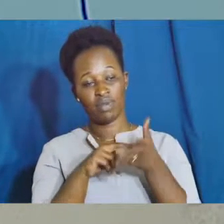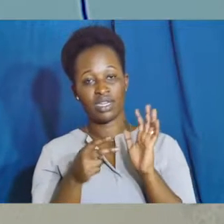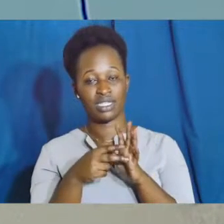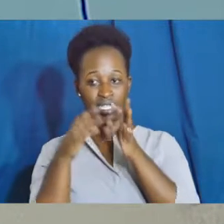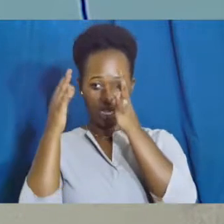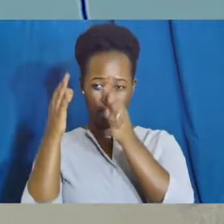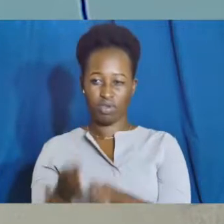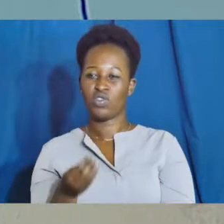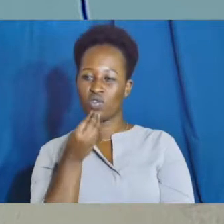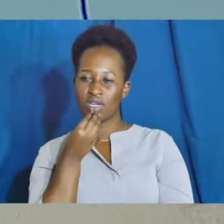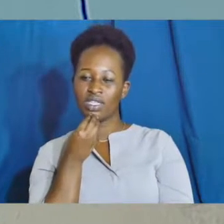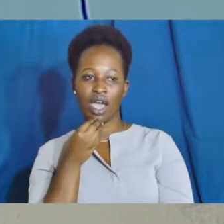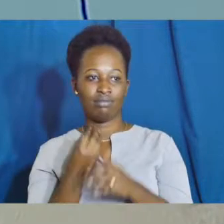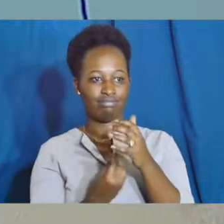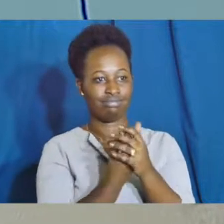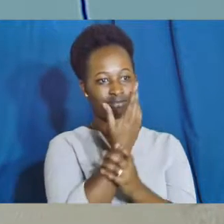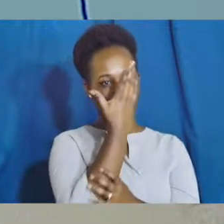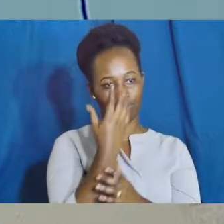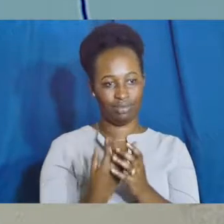organism which eats plant.